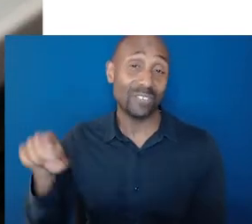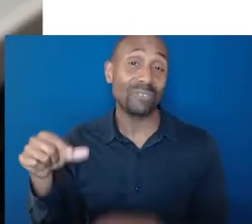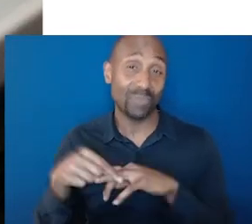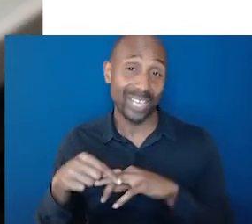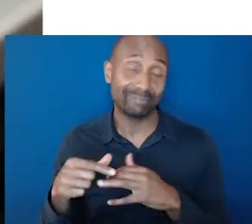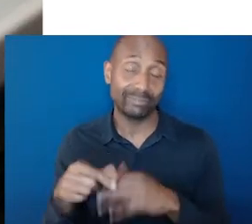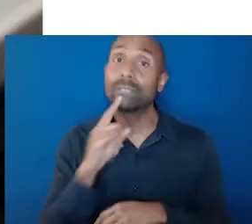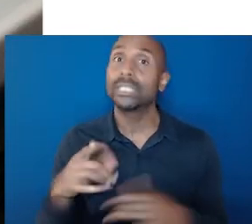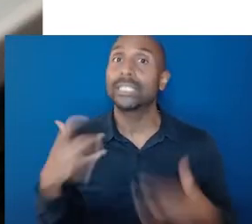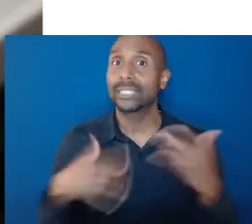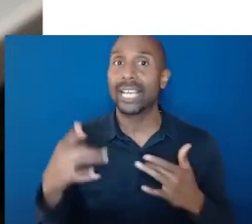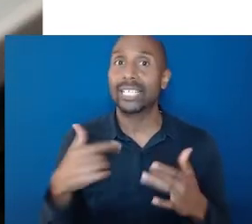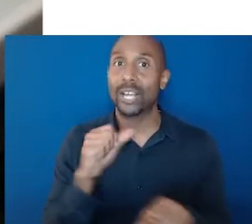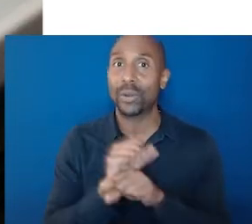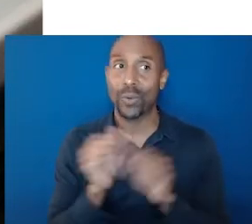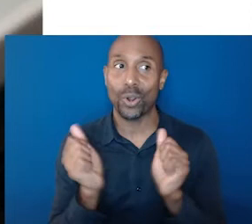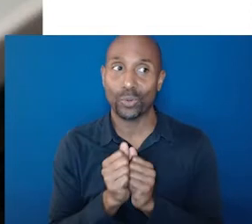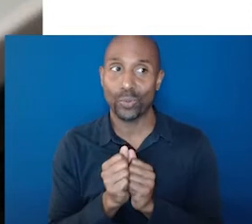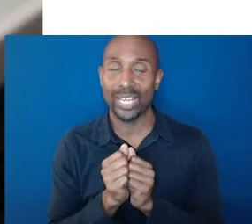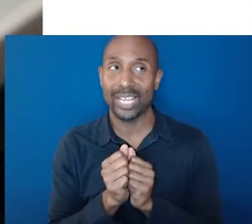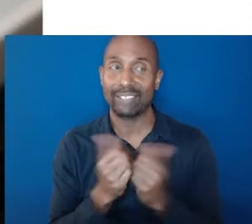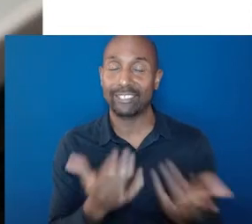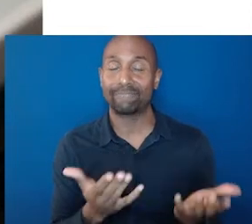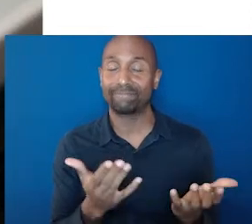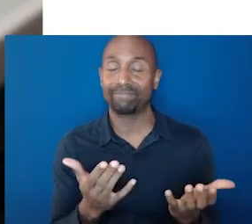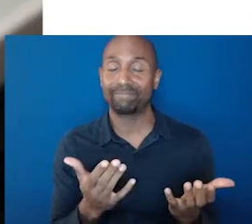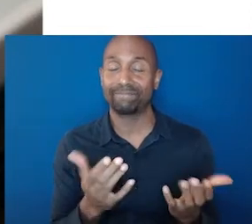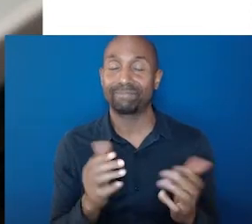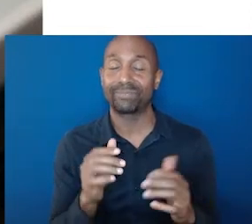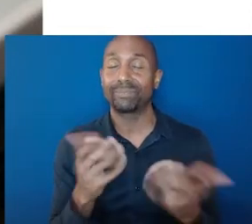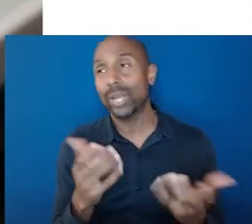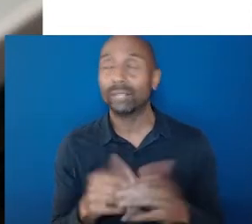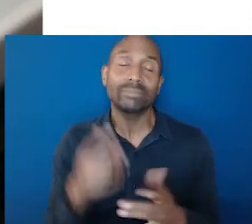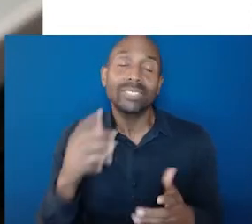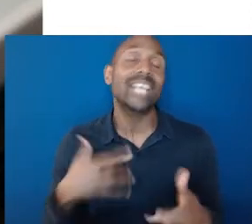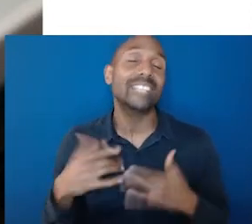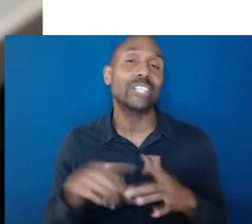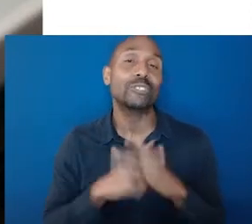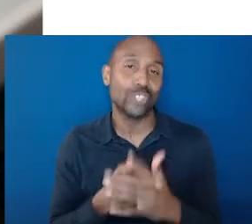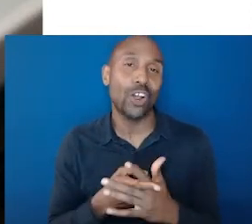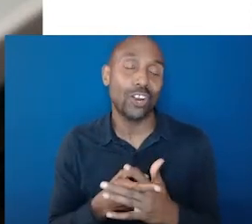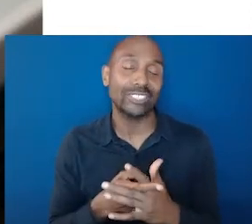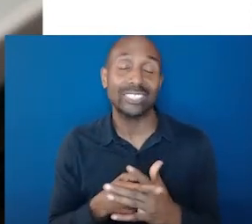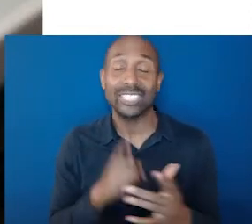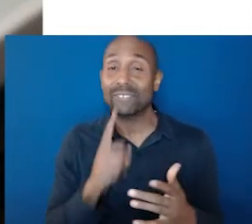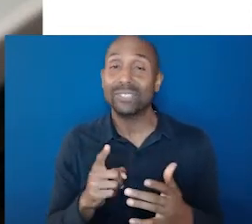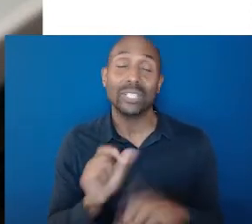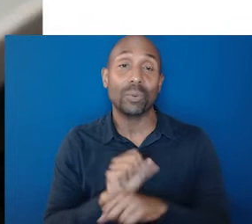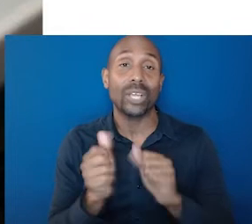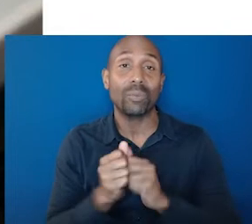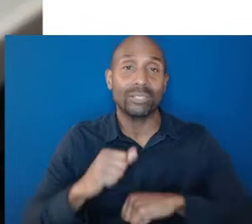and I was really excited just to work with, to get started and work with my, the level of luster, work with my